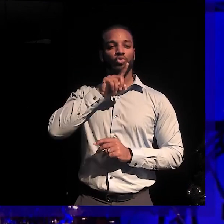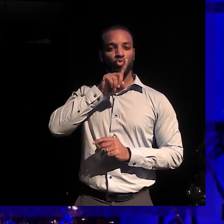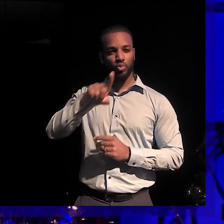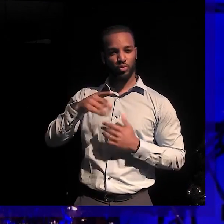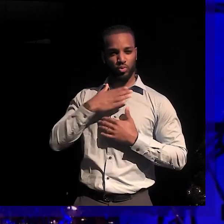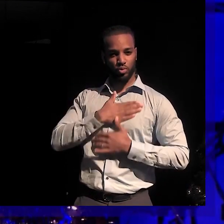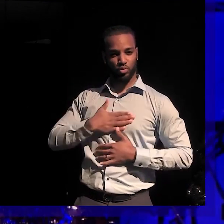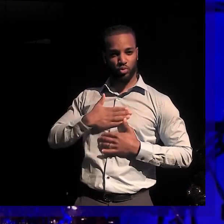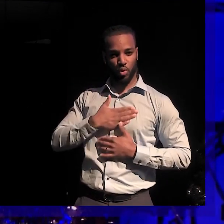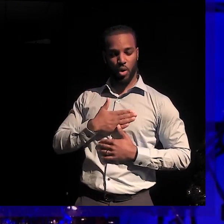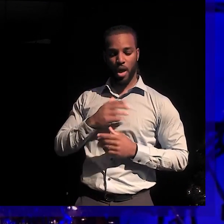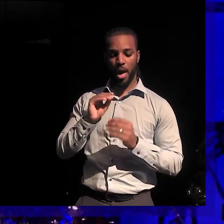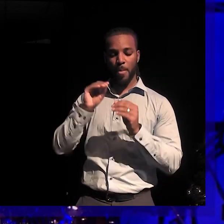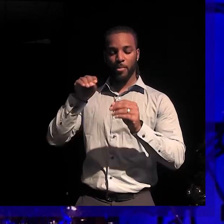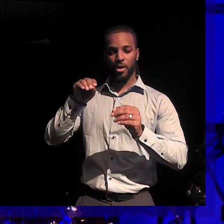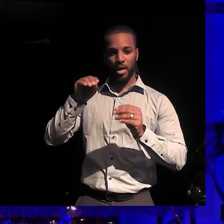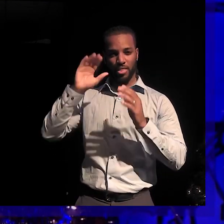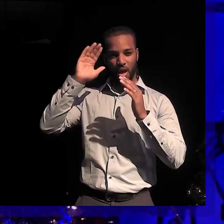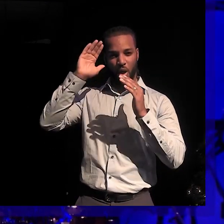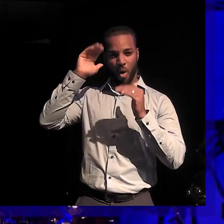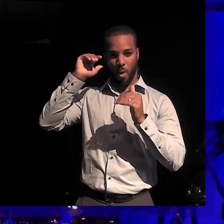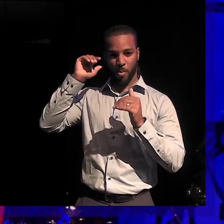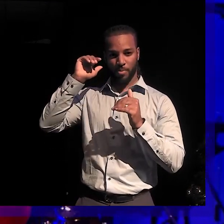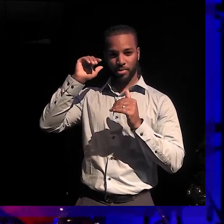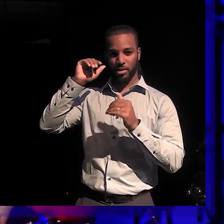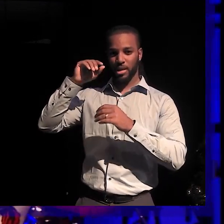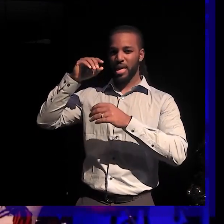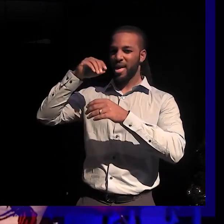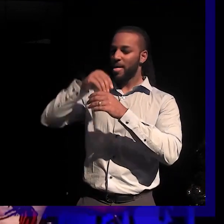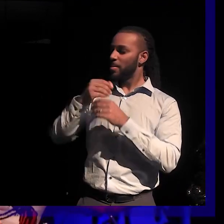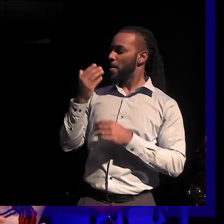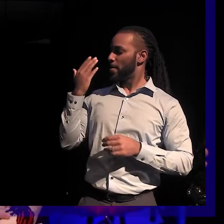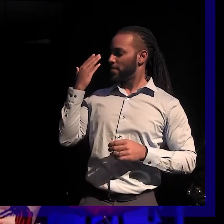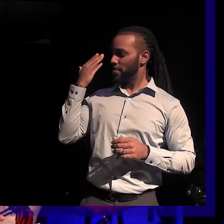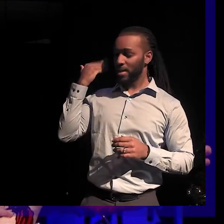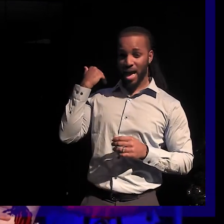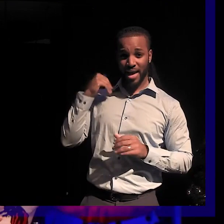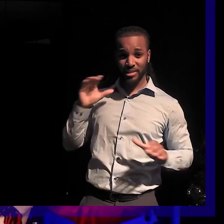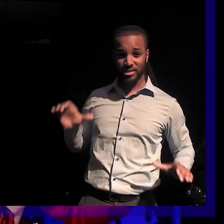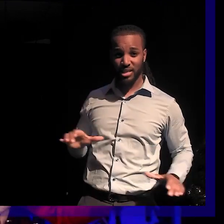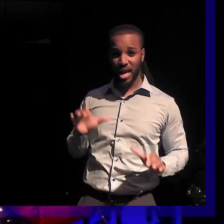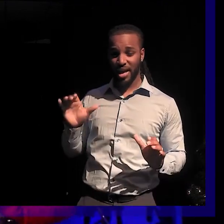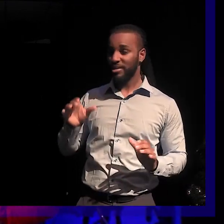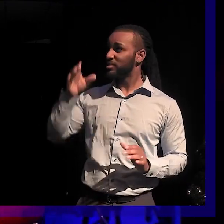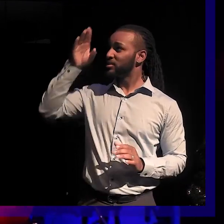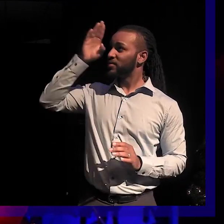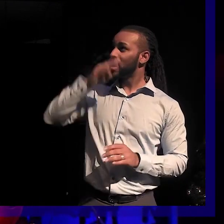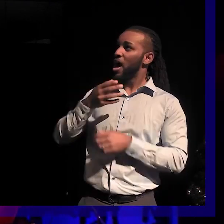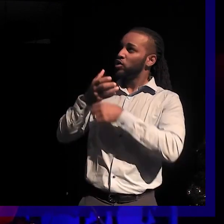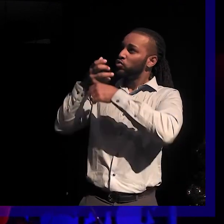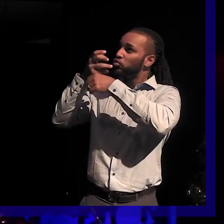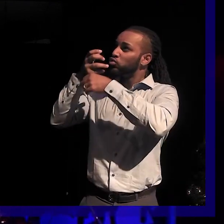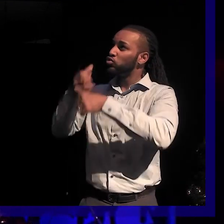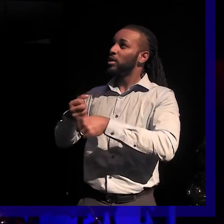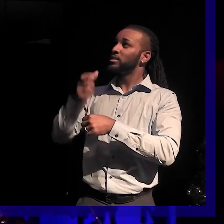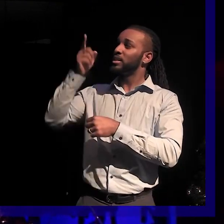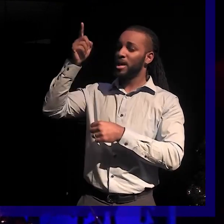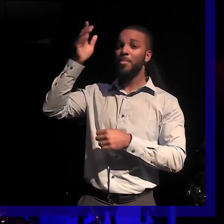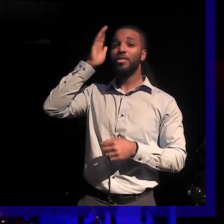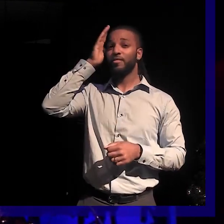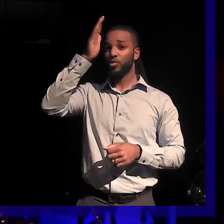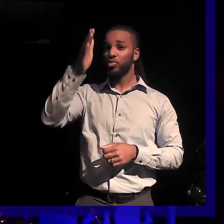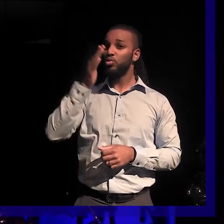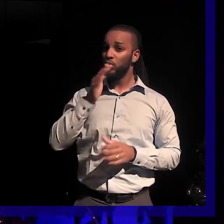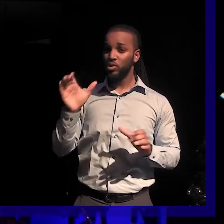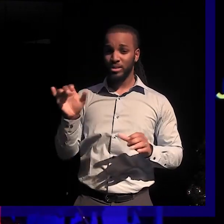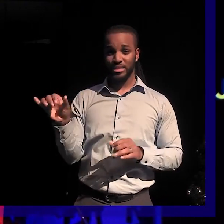joy and put their hope in the past actions of God, trusting in the future actions of God.